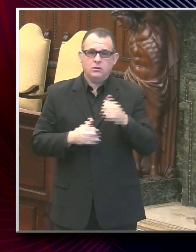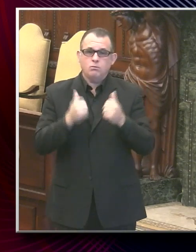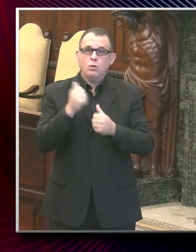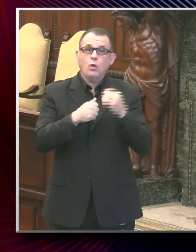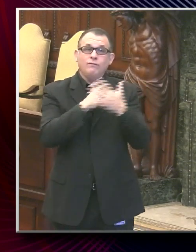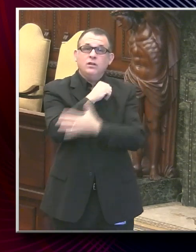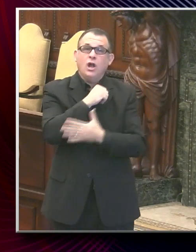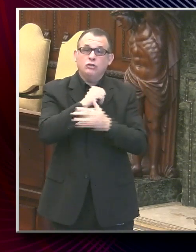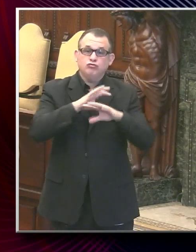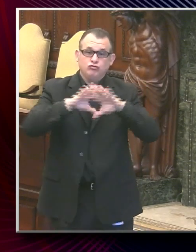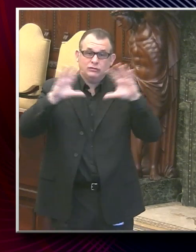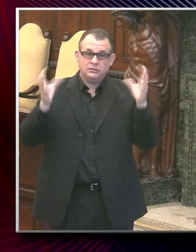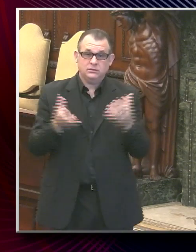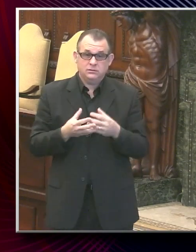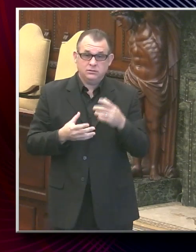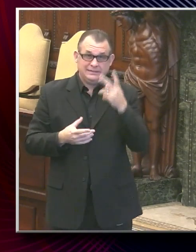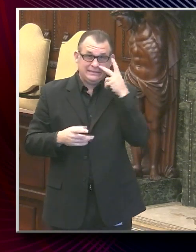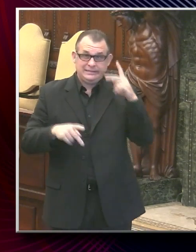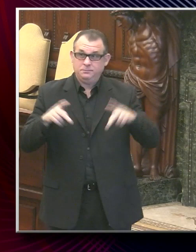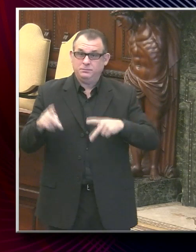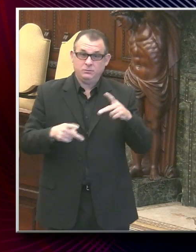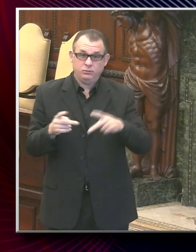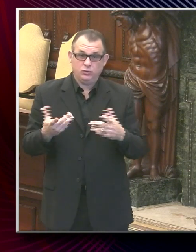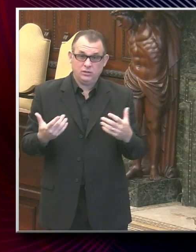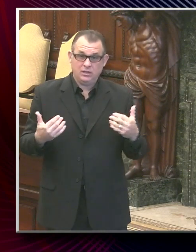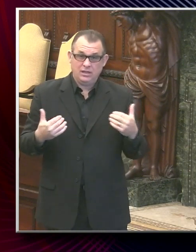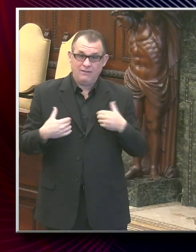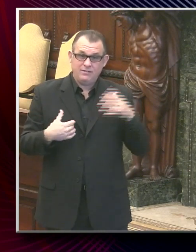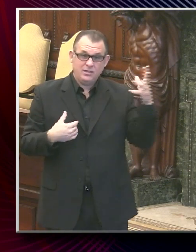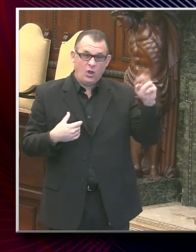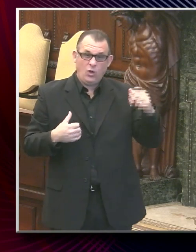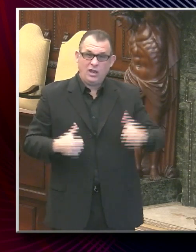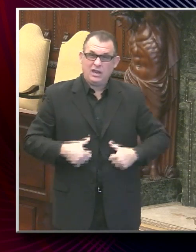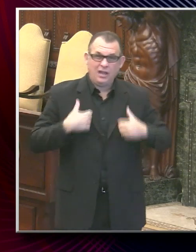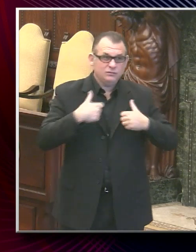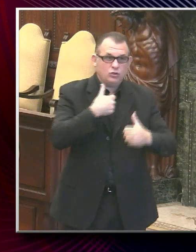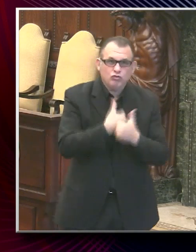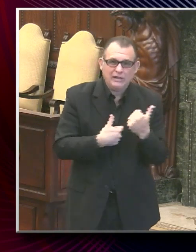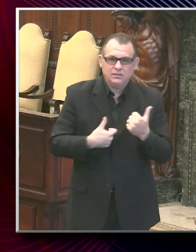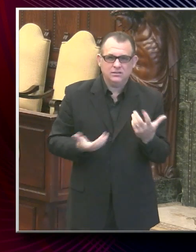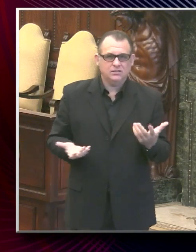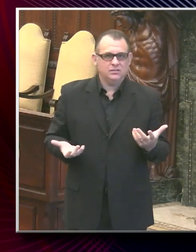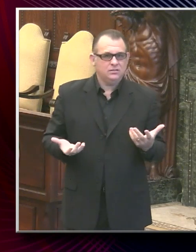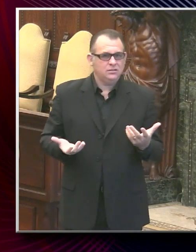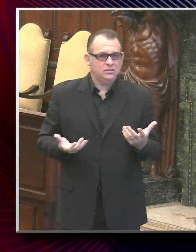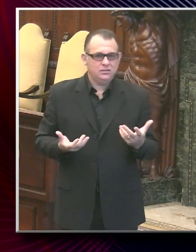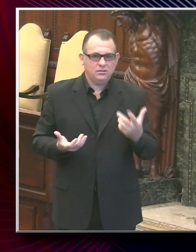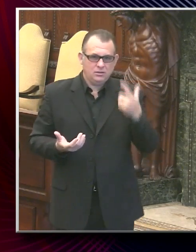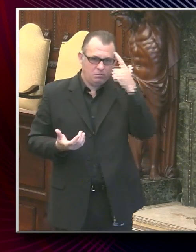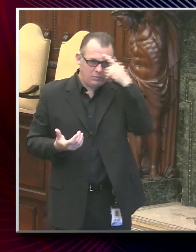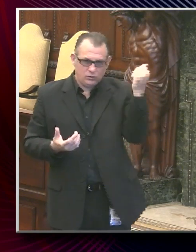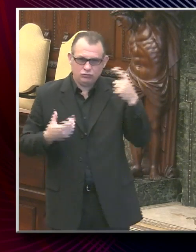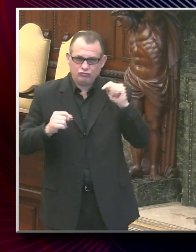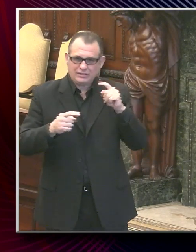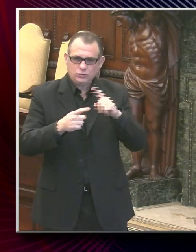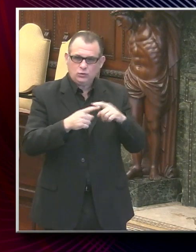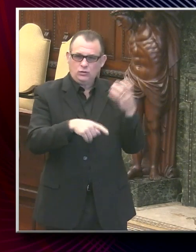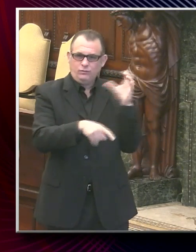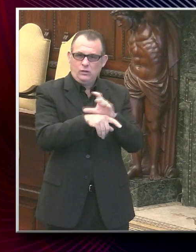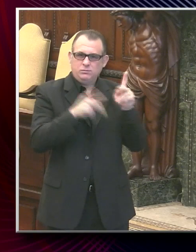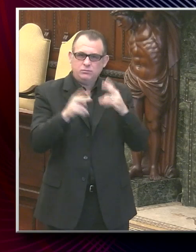people literally have their lives threatened by trying to enforce mask requirements. And also,